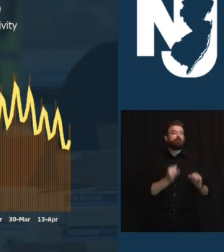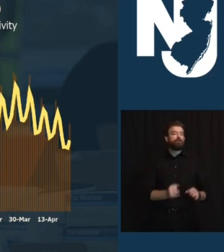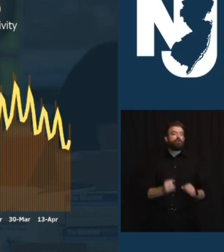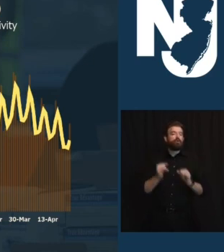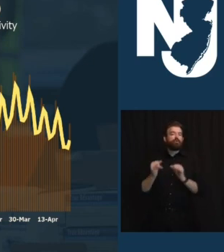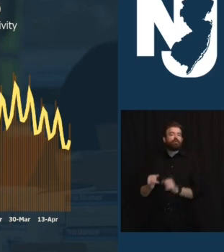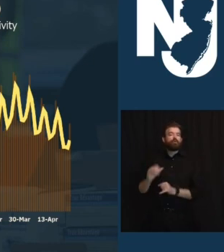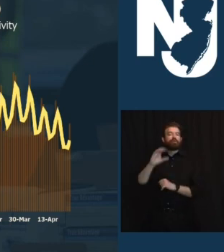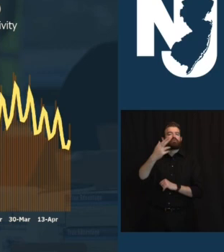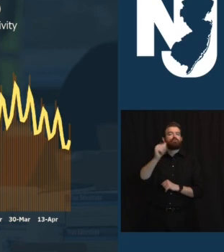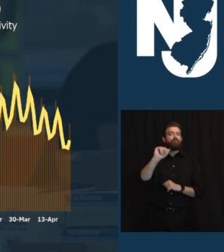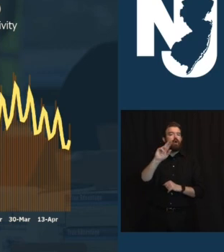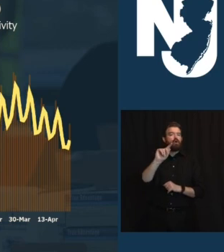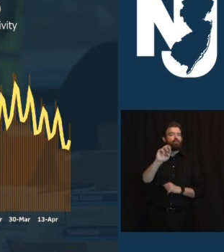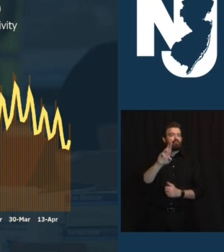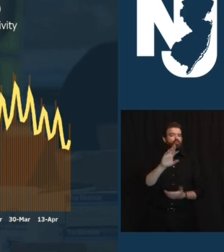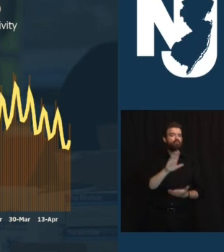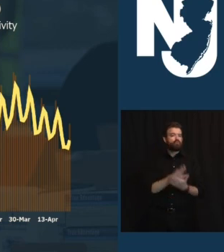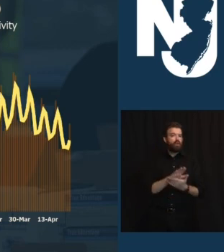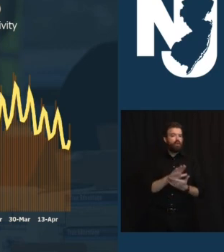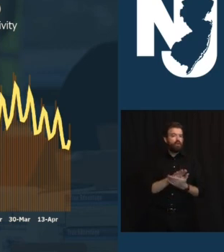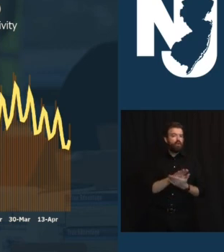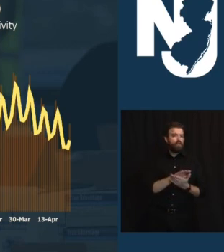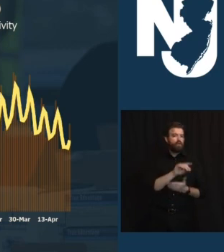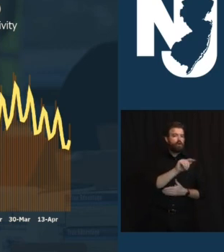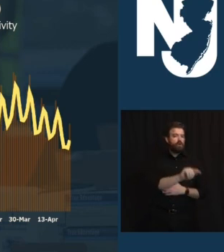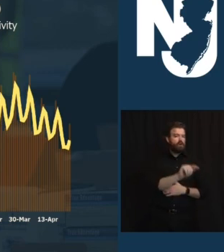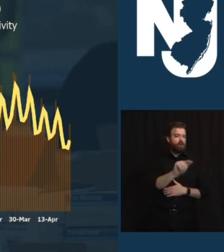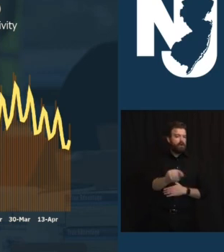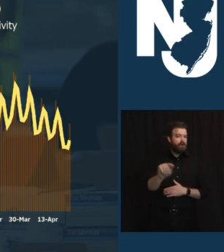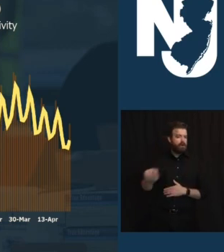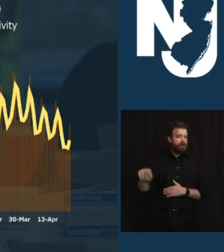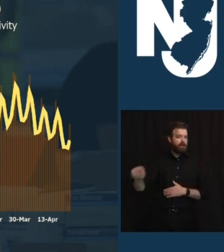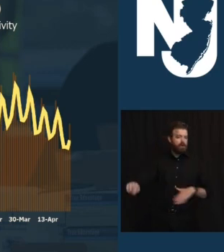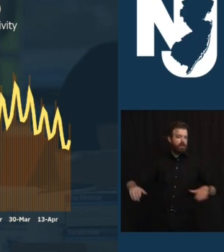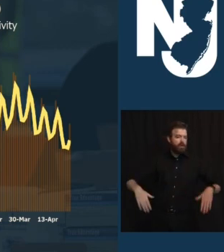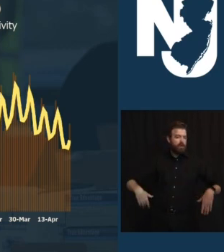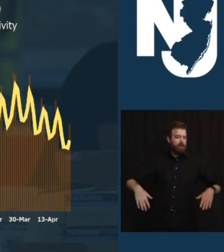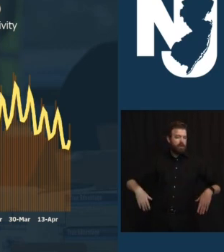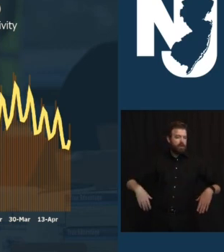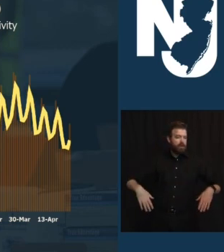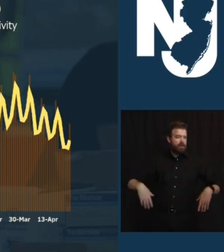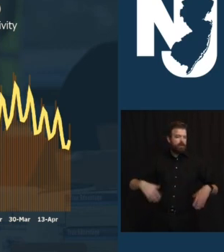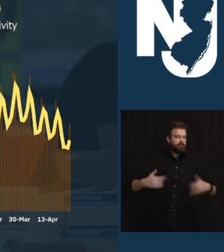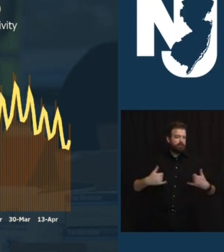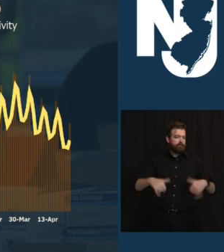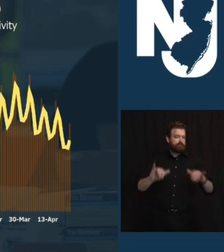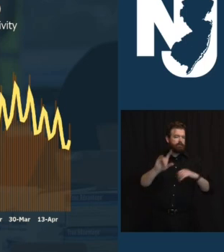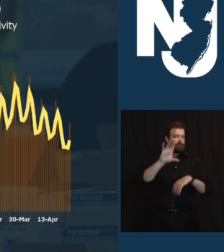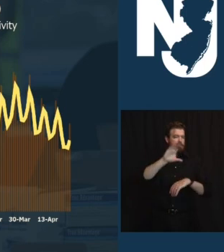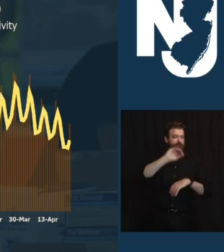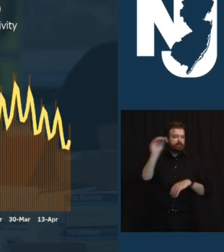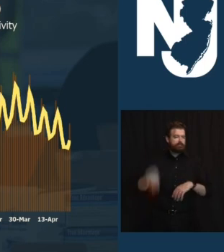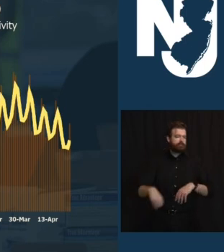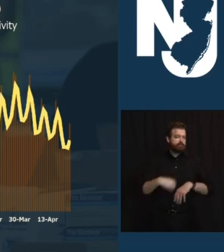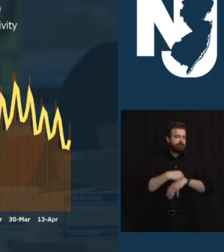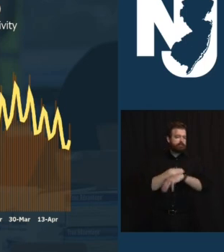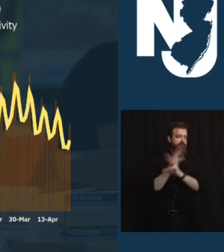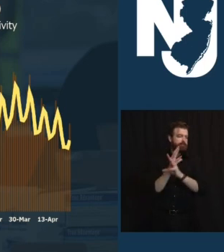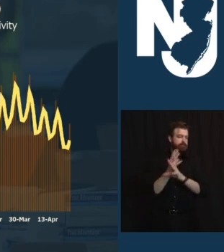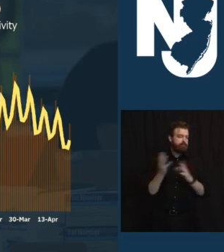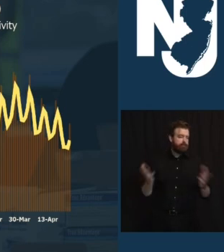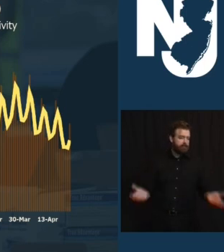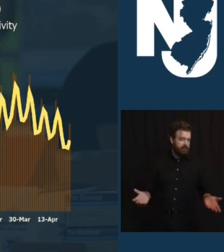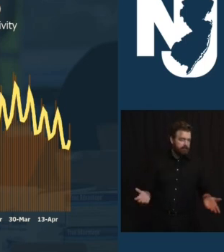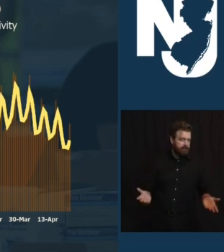my math, Judy, and again, if the school district is in a hybrid mode, I split the number in half.